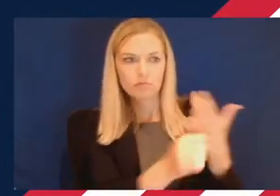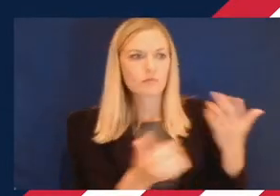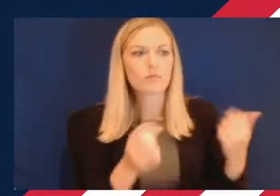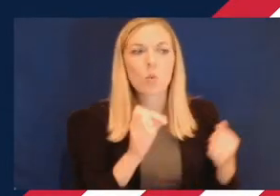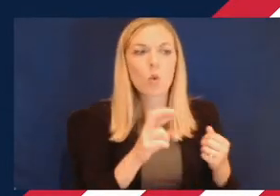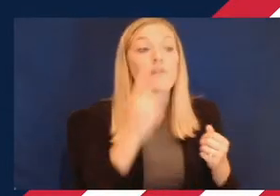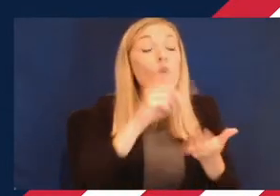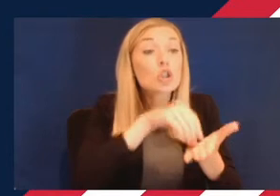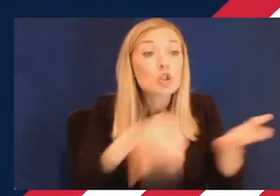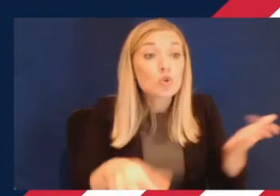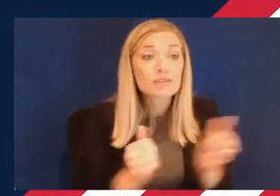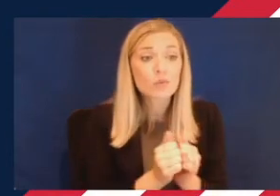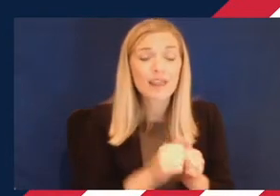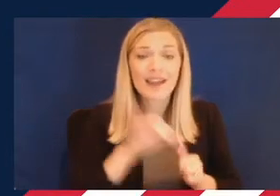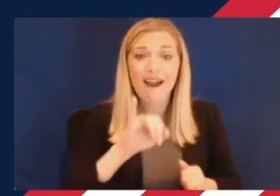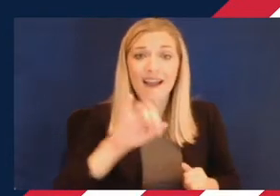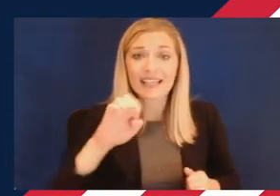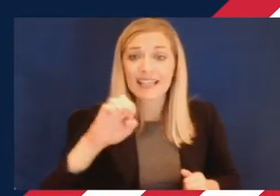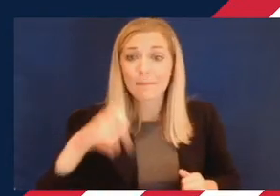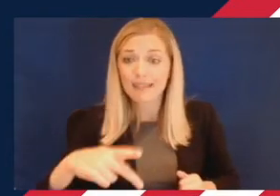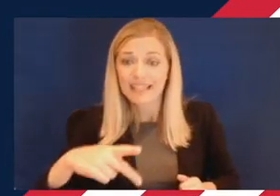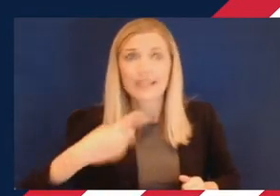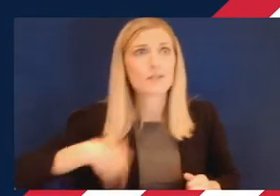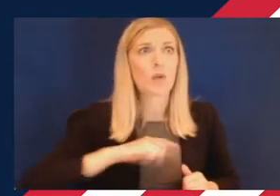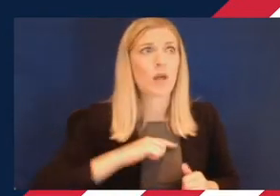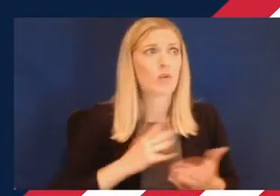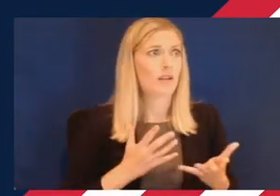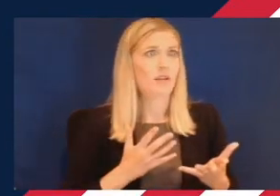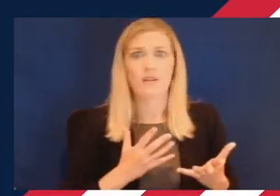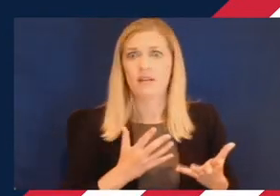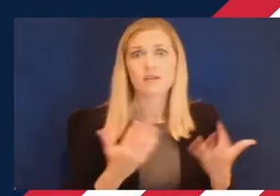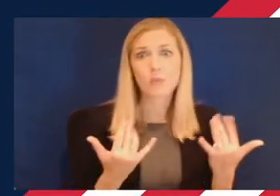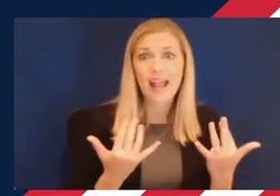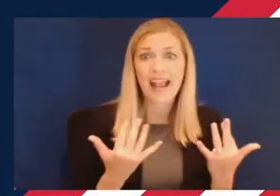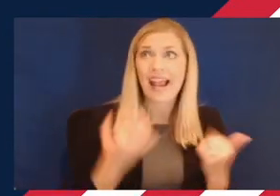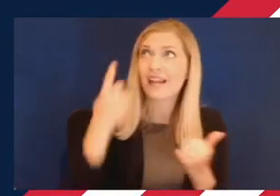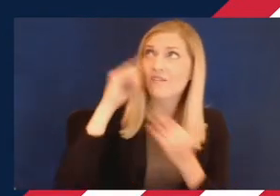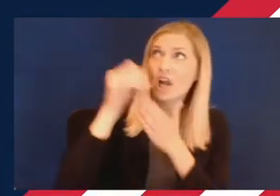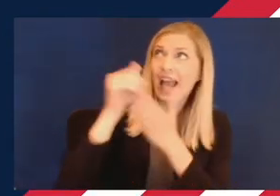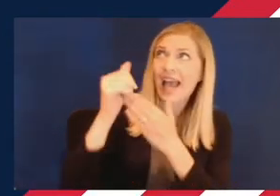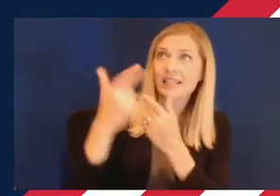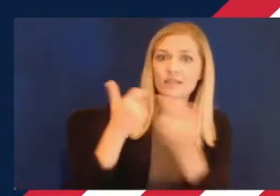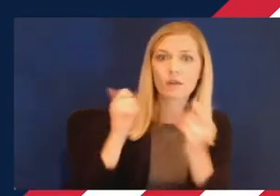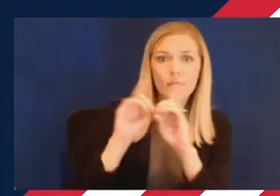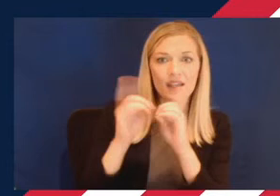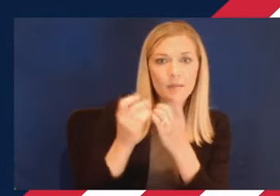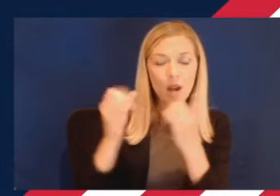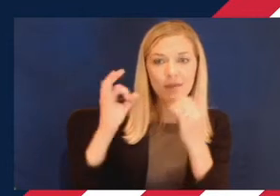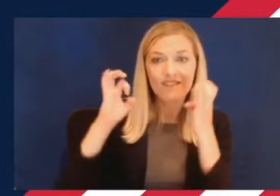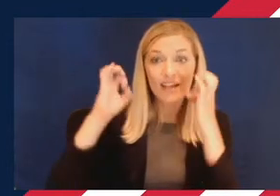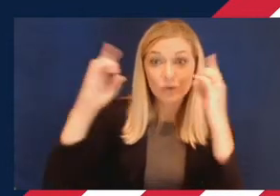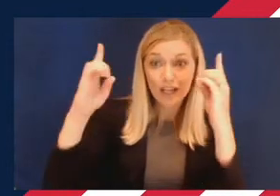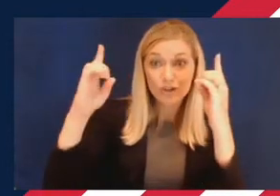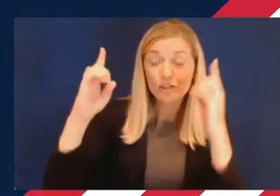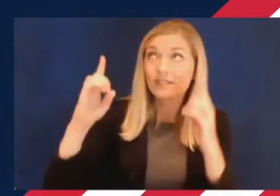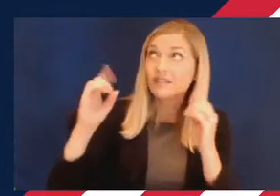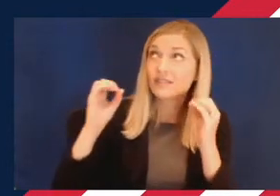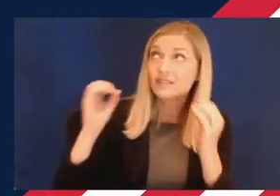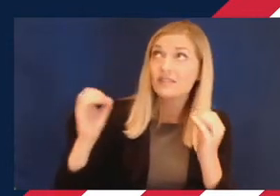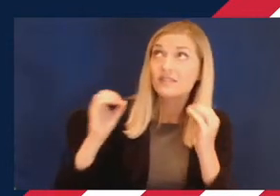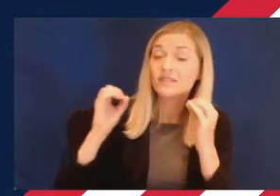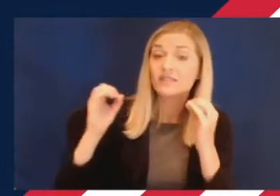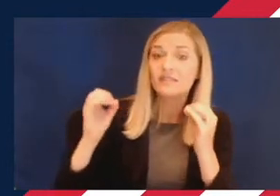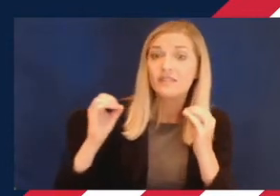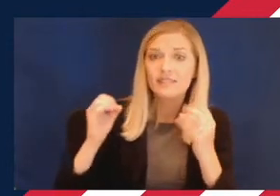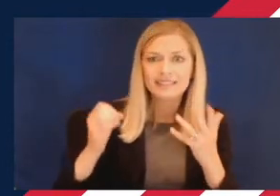we were awaiting the guidance from the Department of Education. And so I think that what we can do when